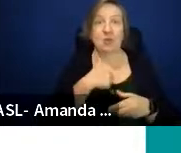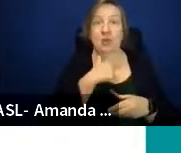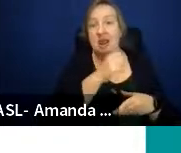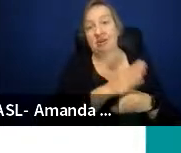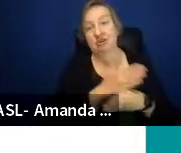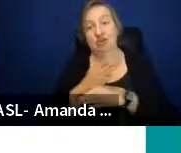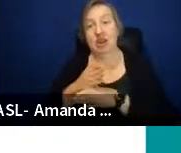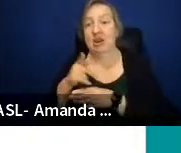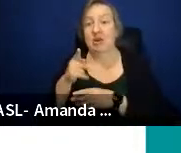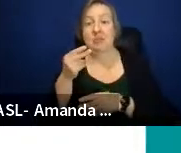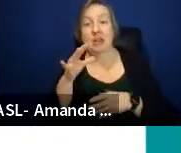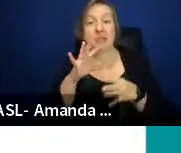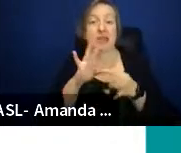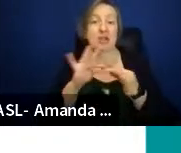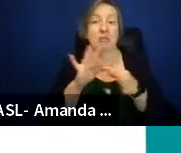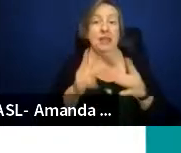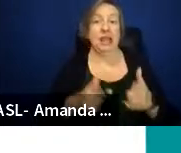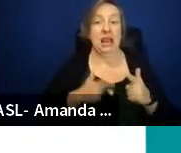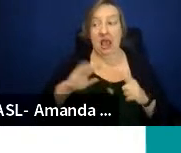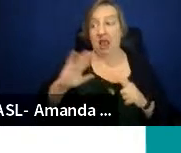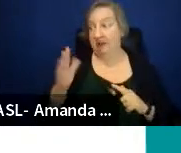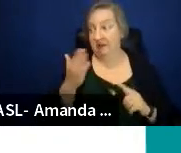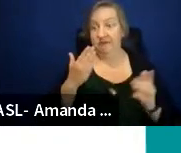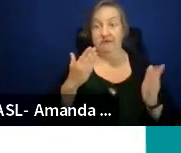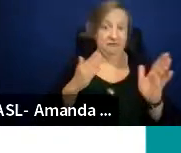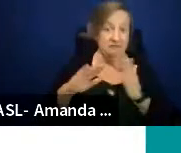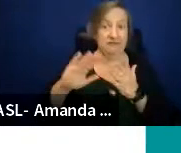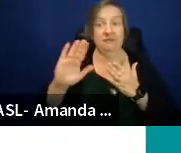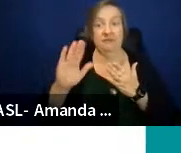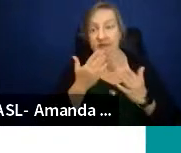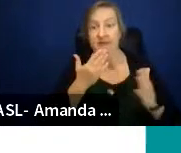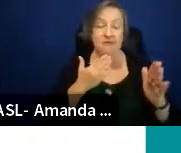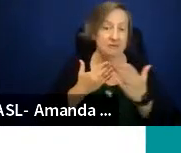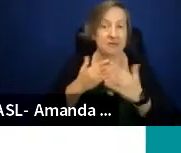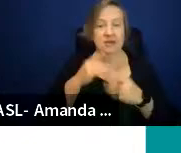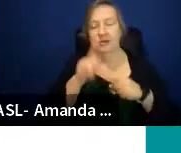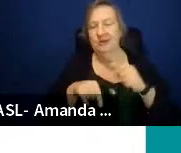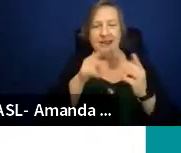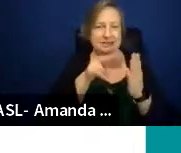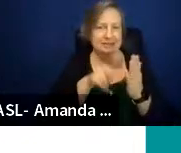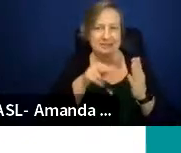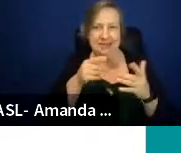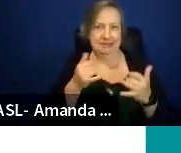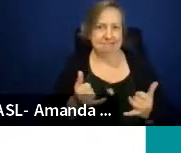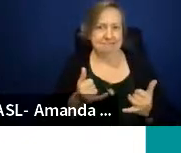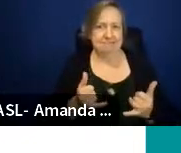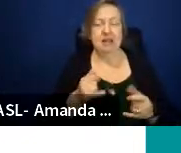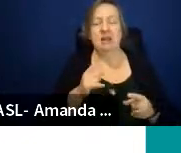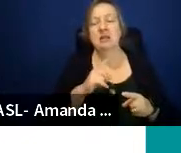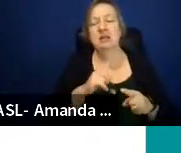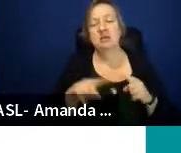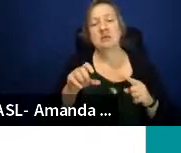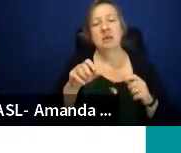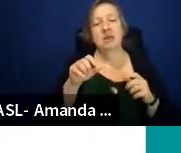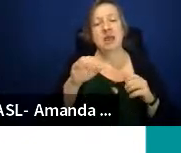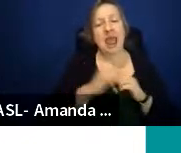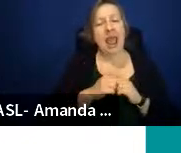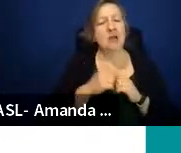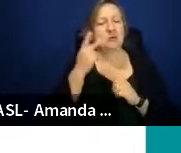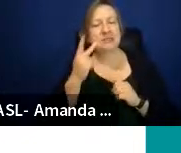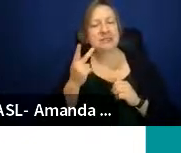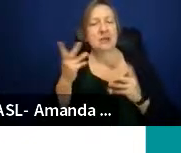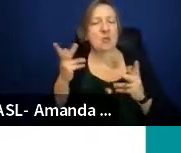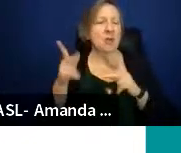public comments live as they come in. There are ways that you can hear what other people are thinking, reacting